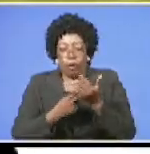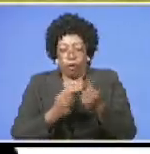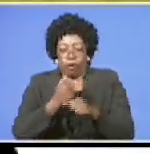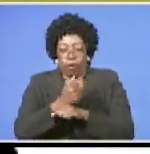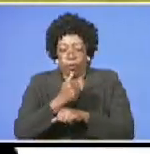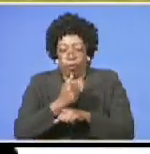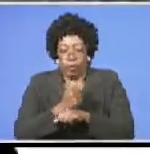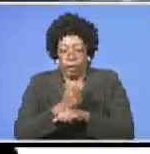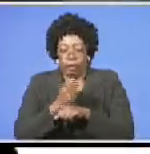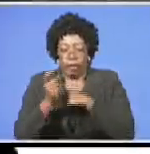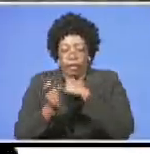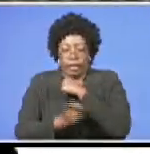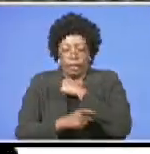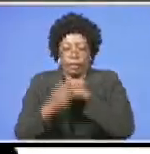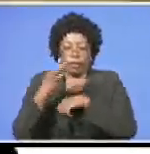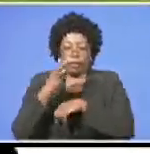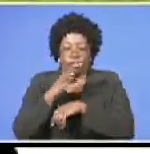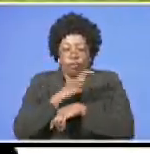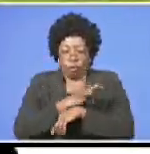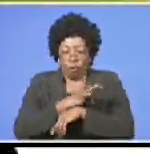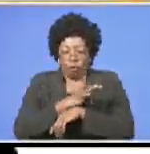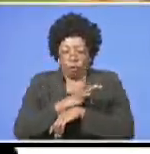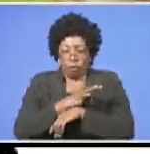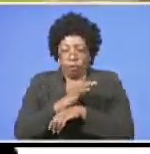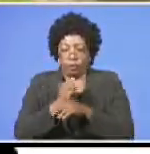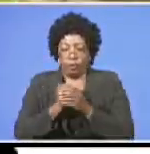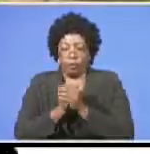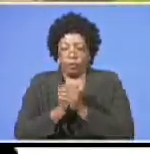one count of attempted fraud by false pretense